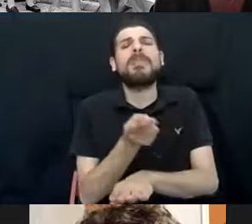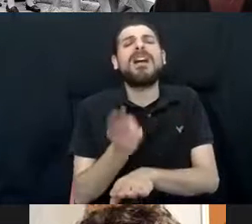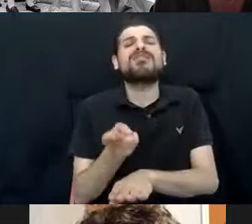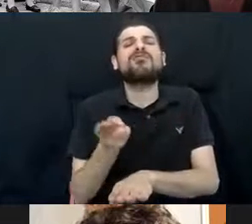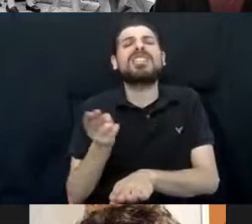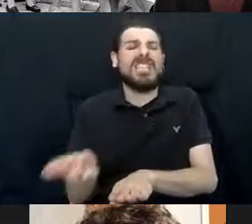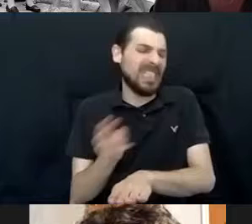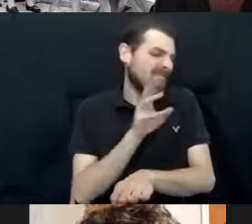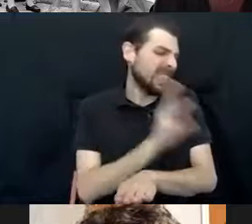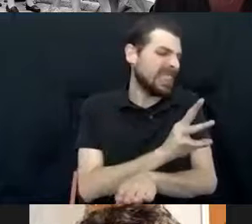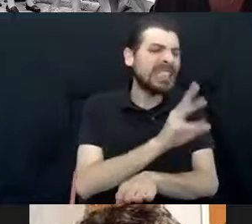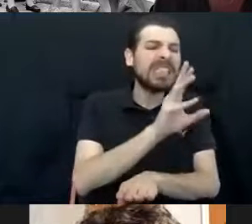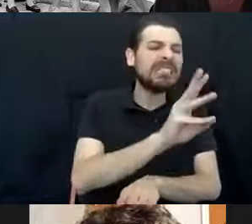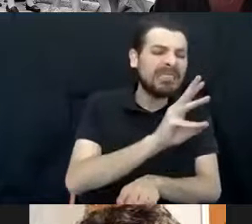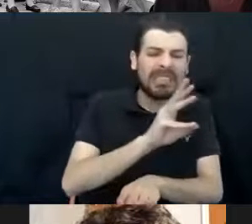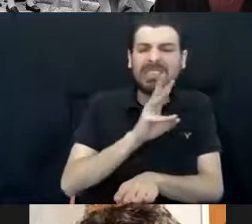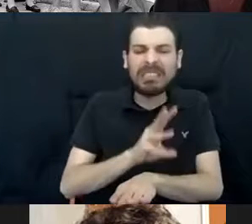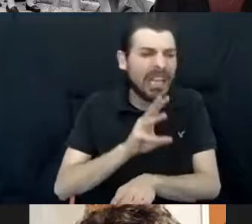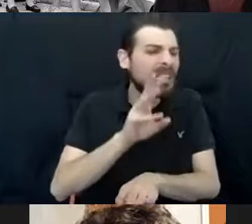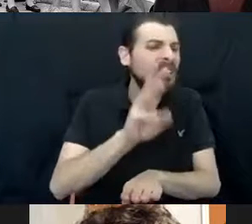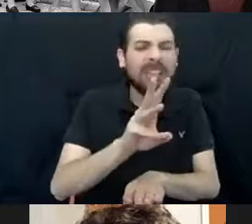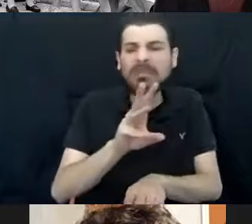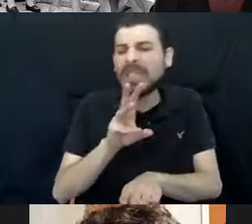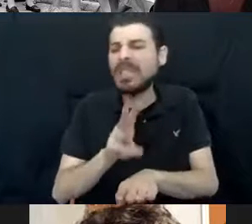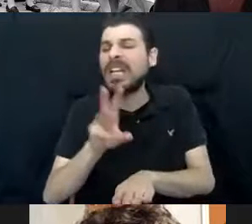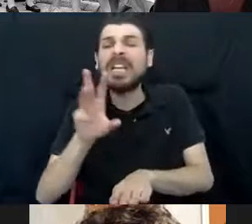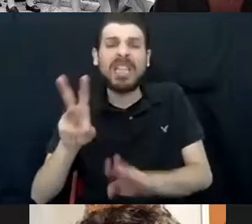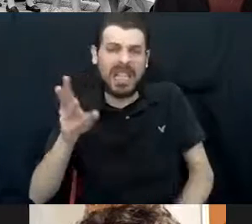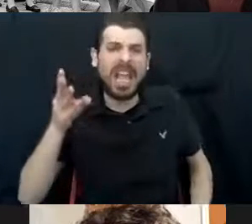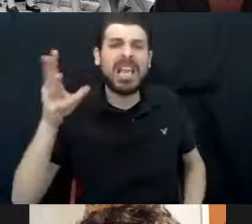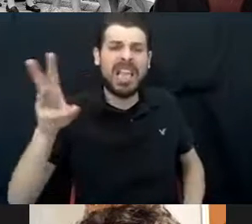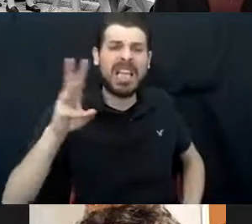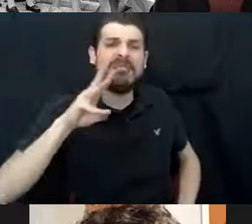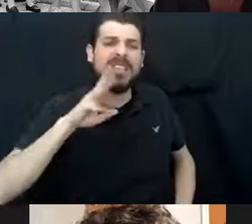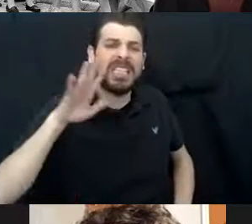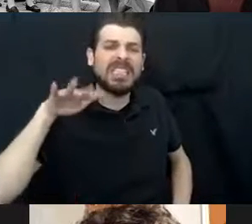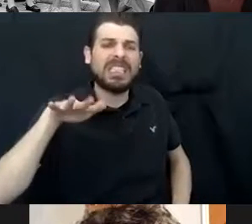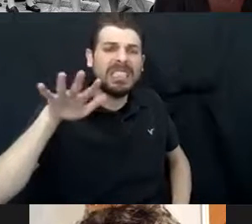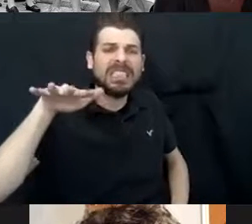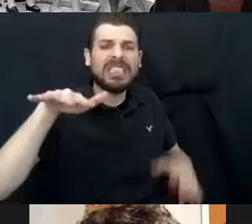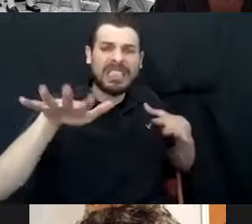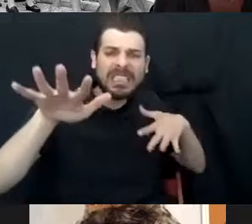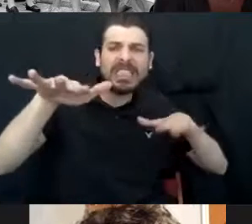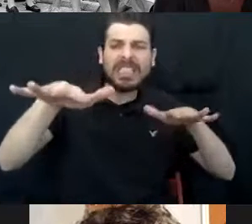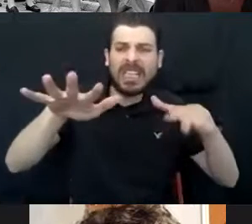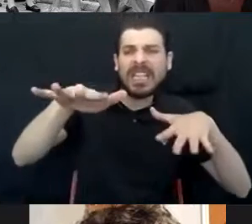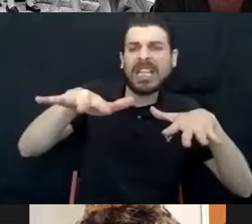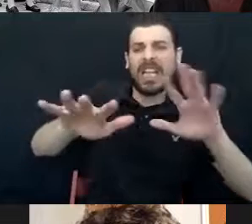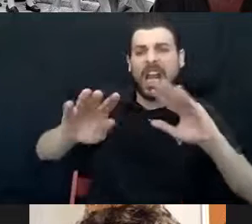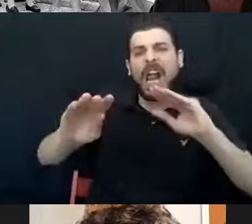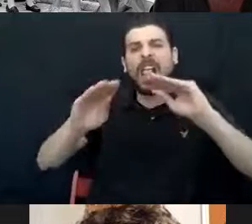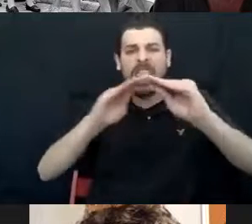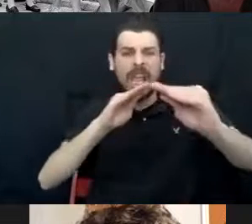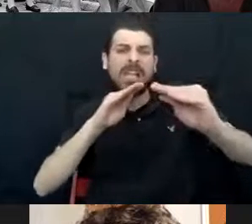by six. In Mississippi, they got it fixed. We're gonna